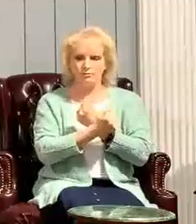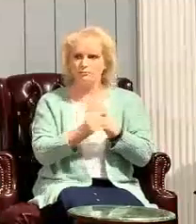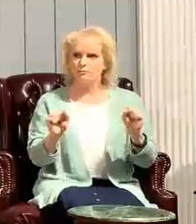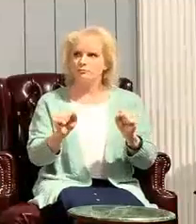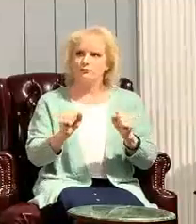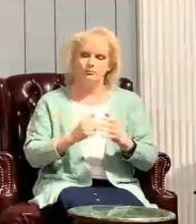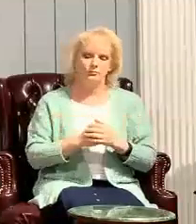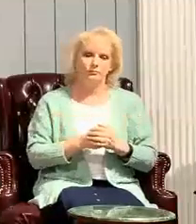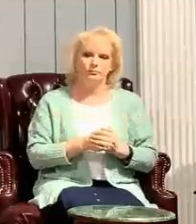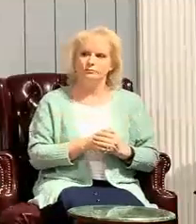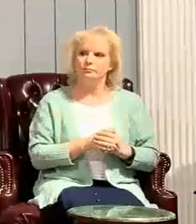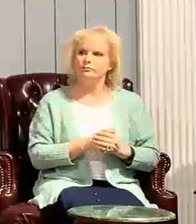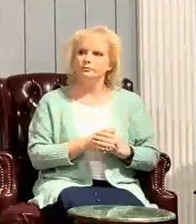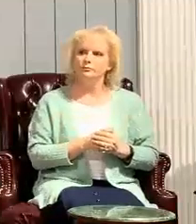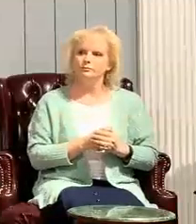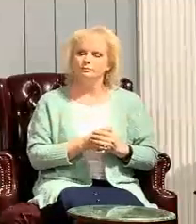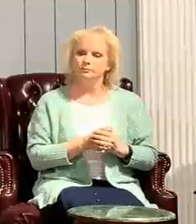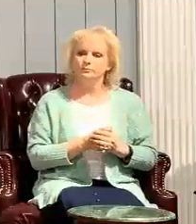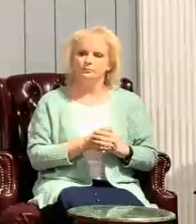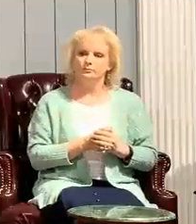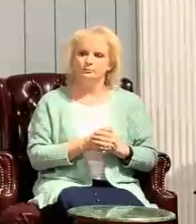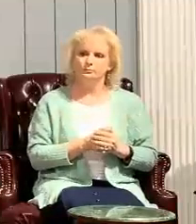going to skip all that because I've already done that. So